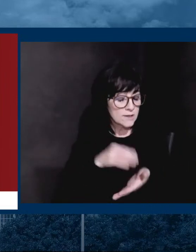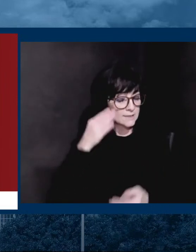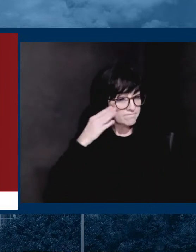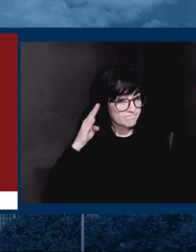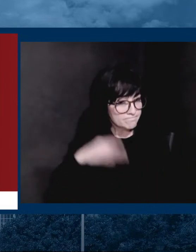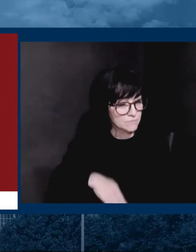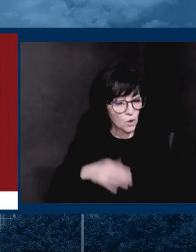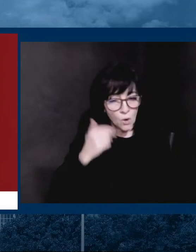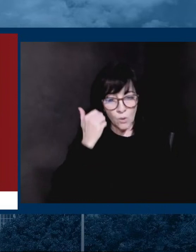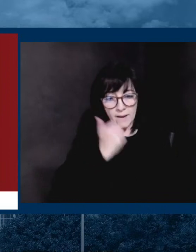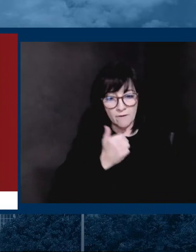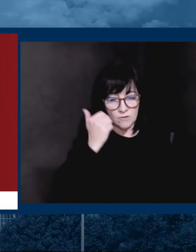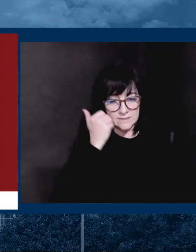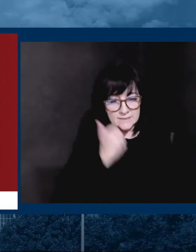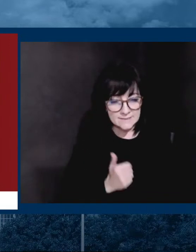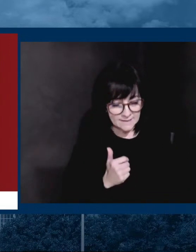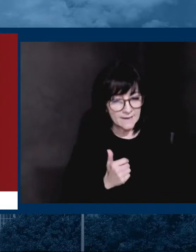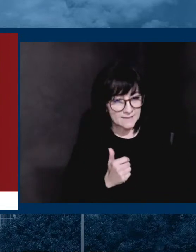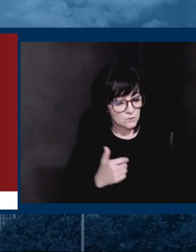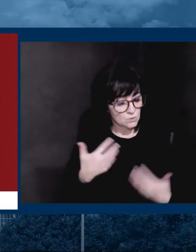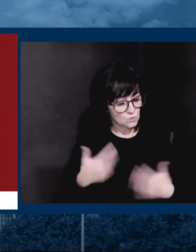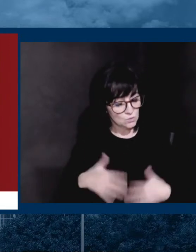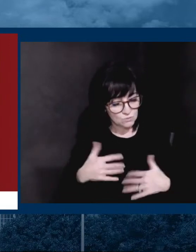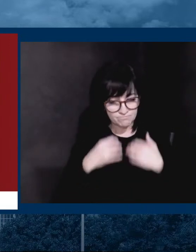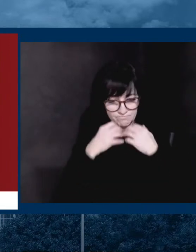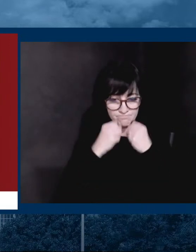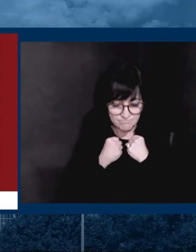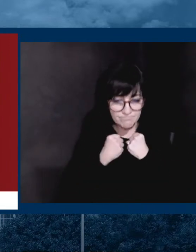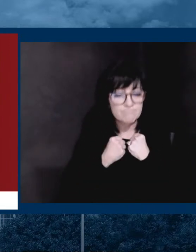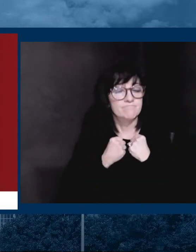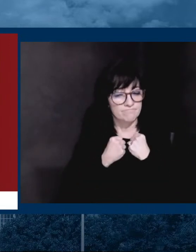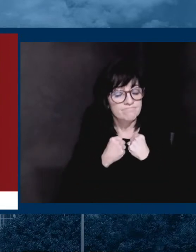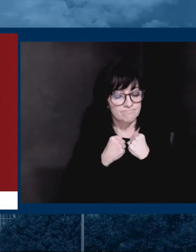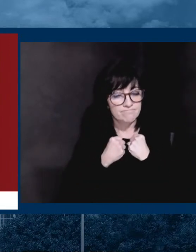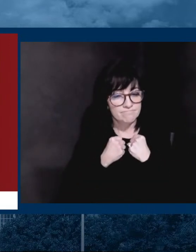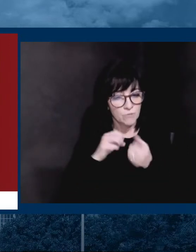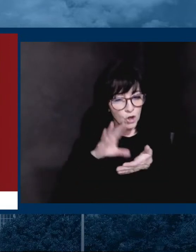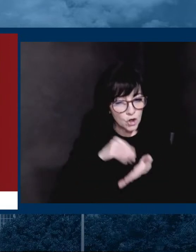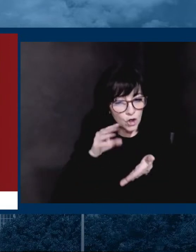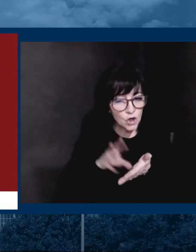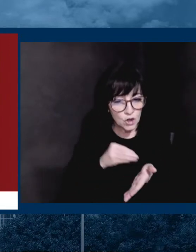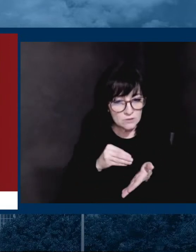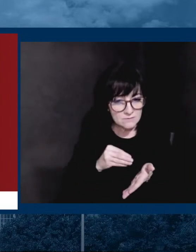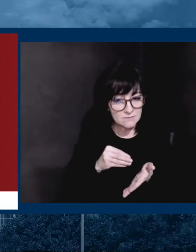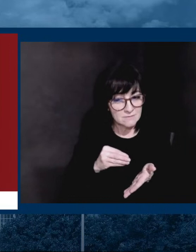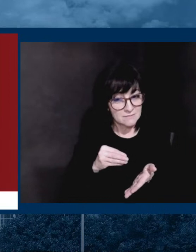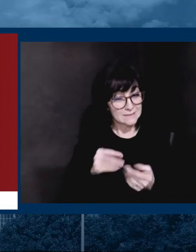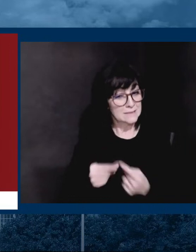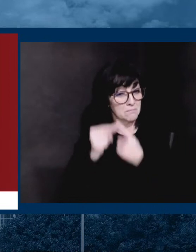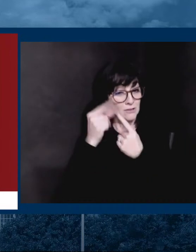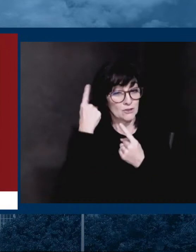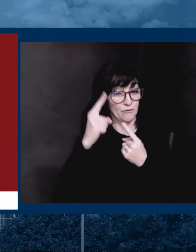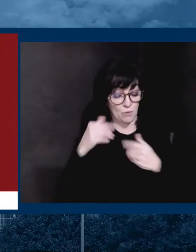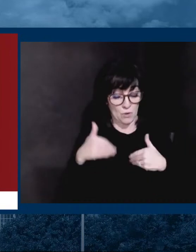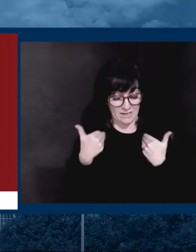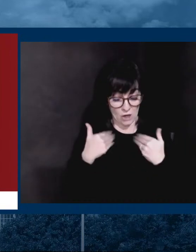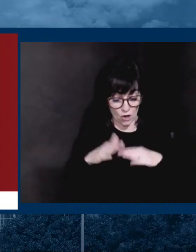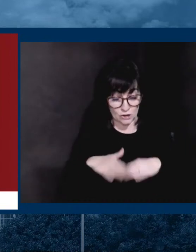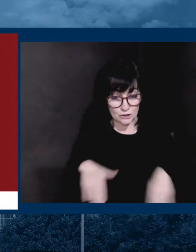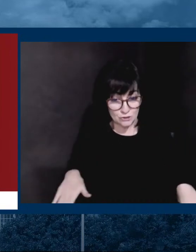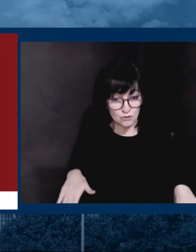every day is a precious day of learning, particularly for our younger children, all children, but those children learning to read that